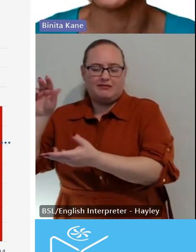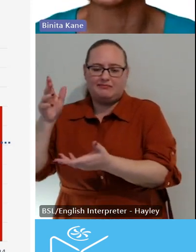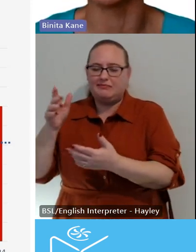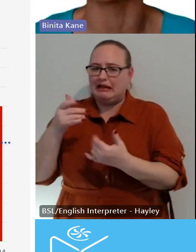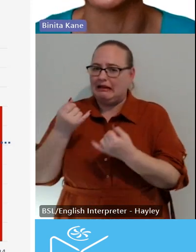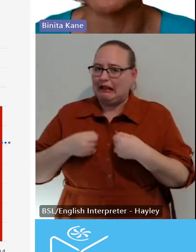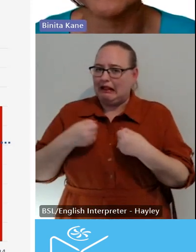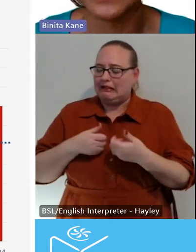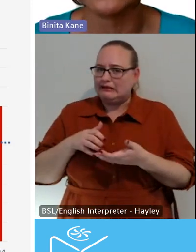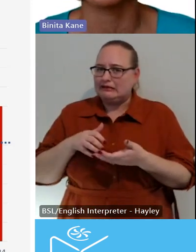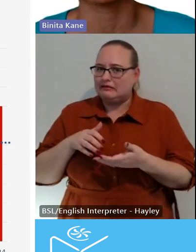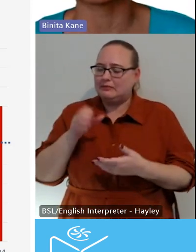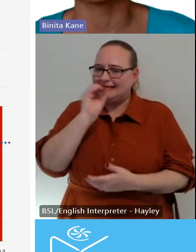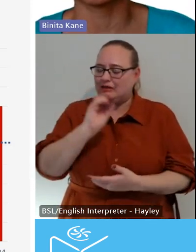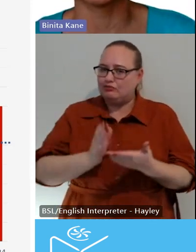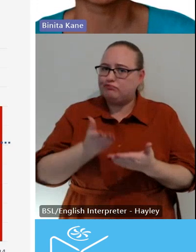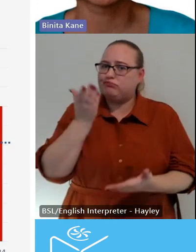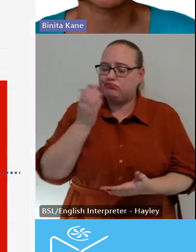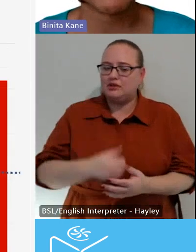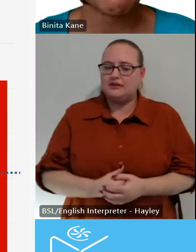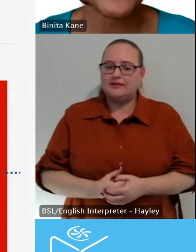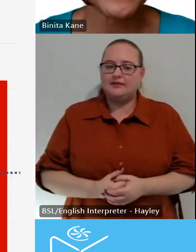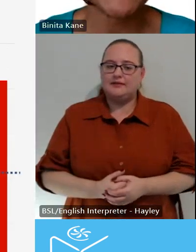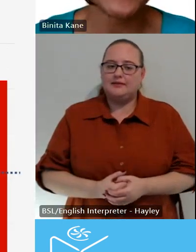have remained higher. Next slide.